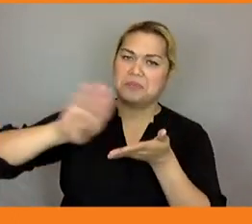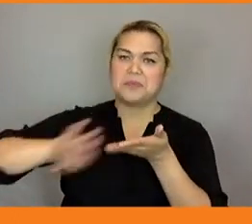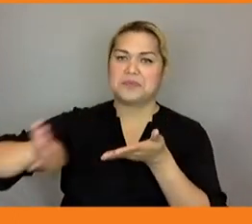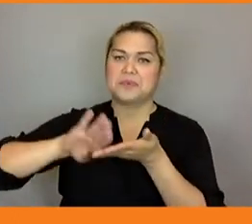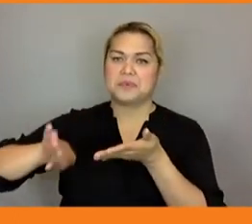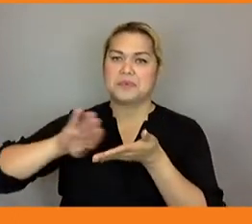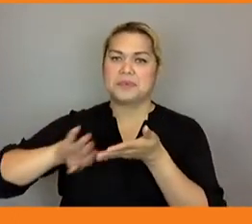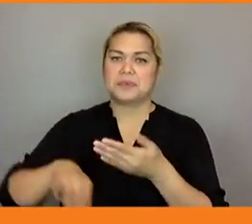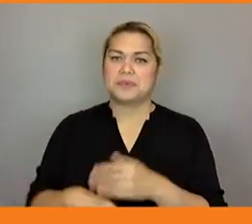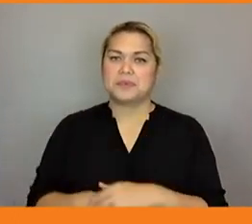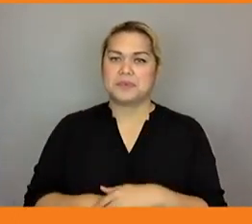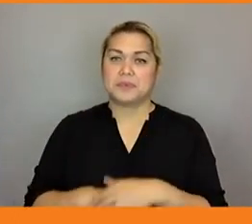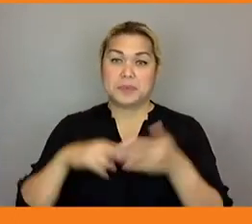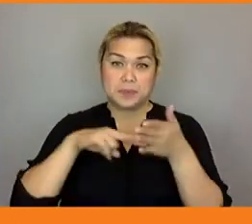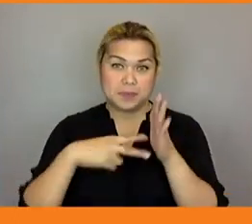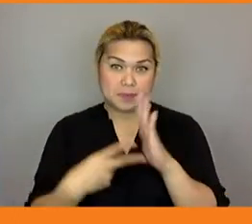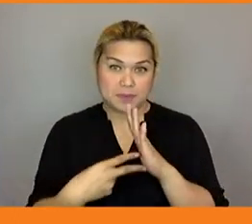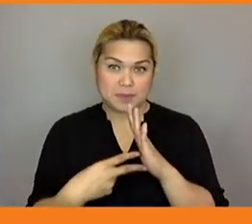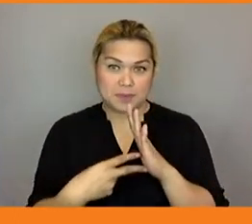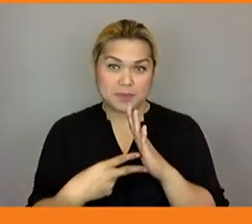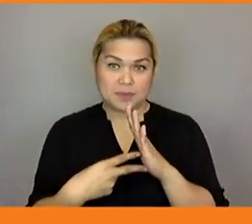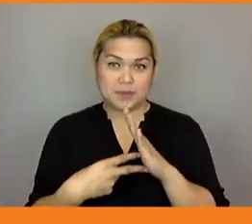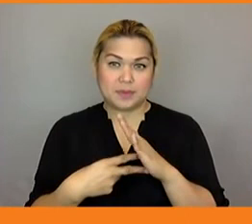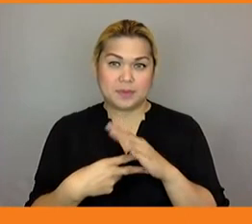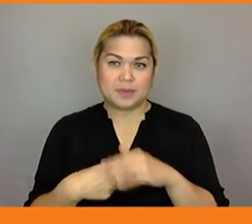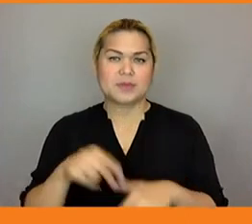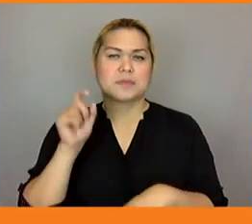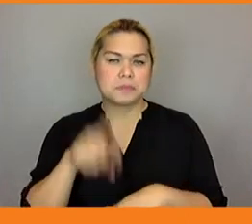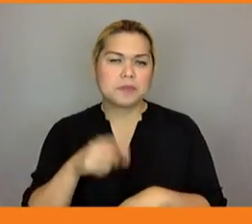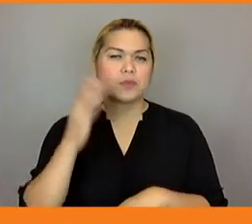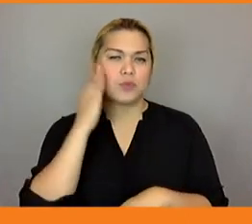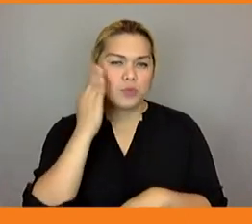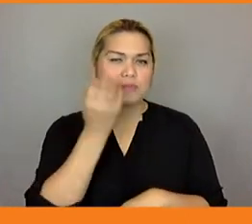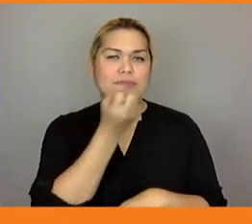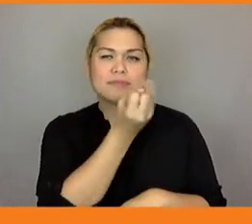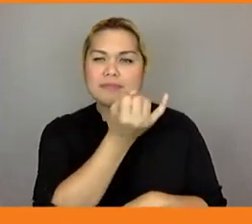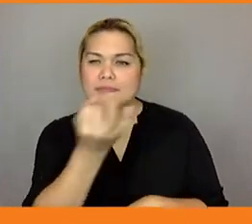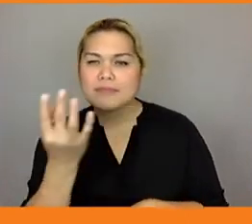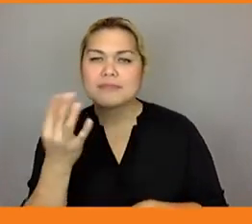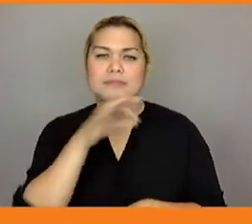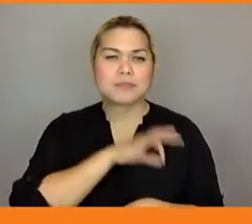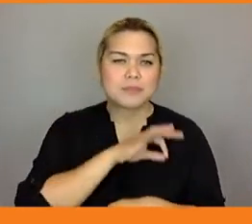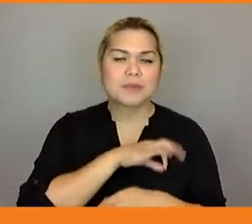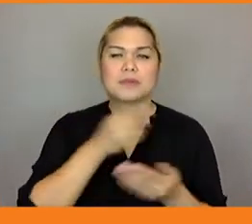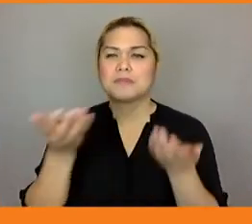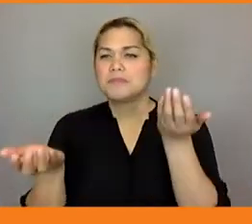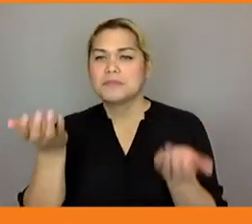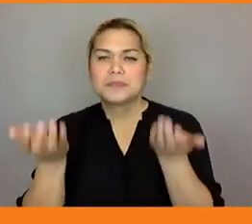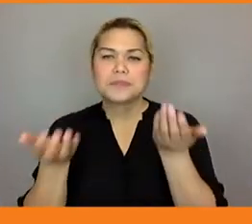cost and benefit of just transition should be disputed fairly among every